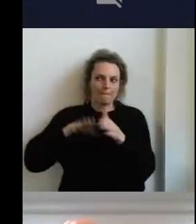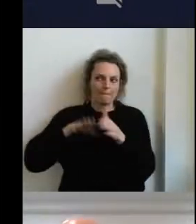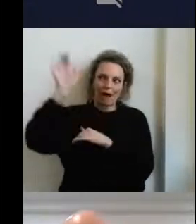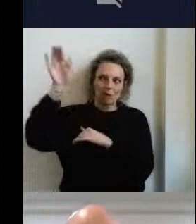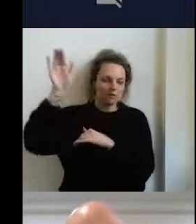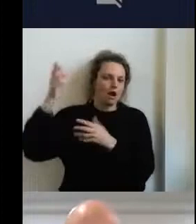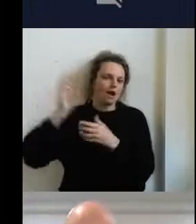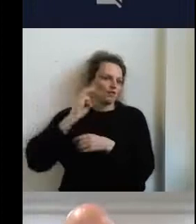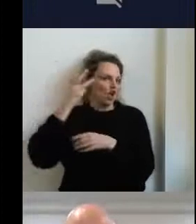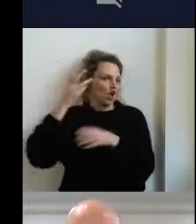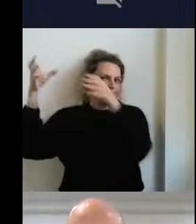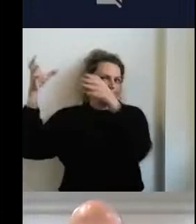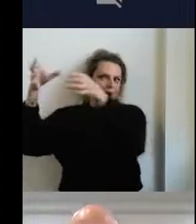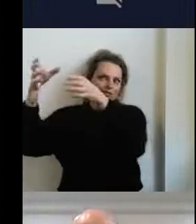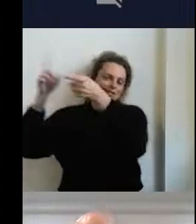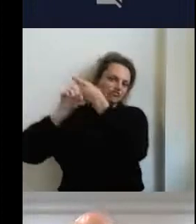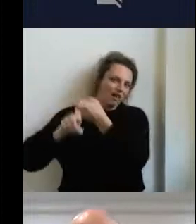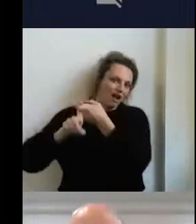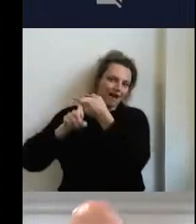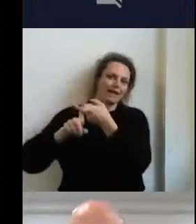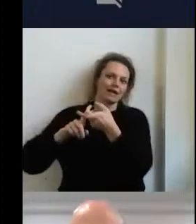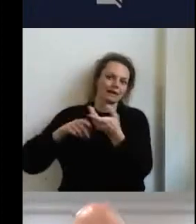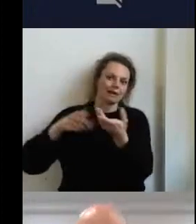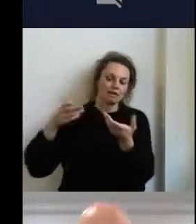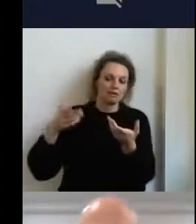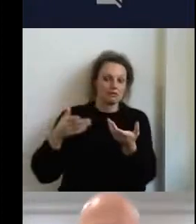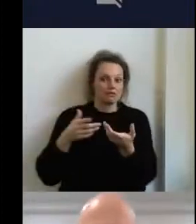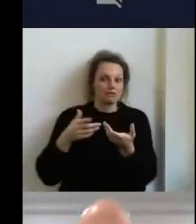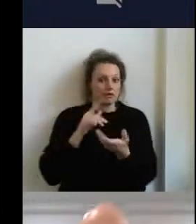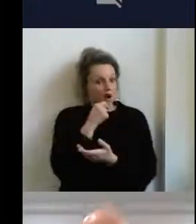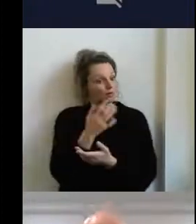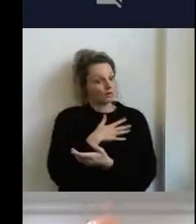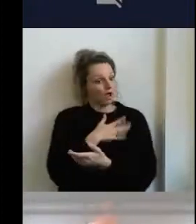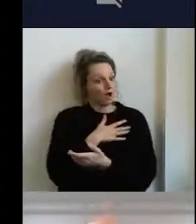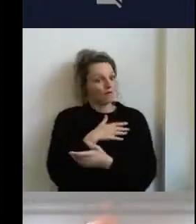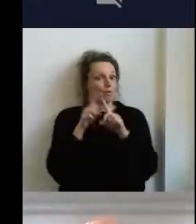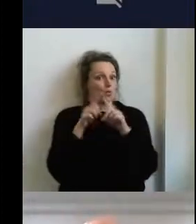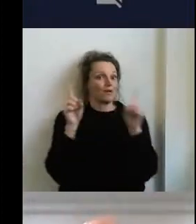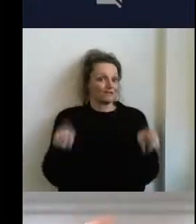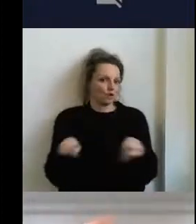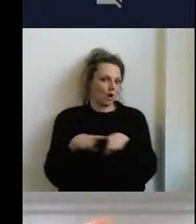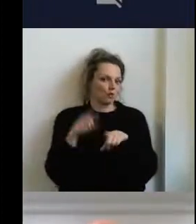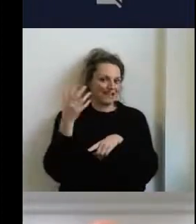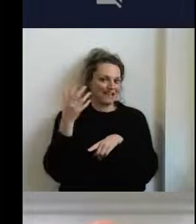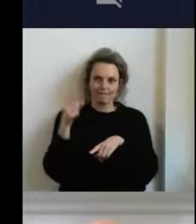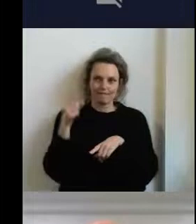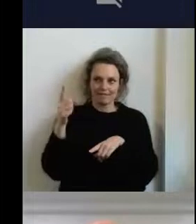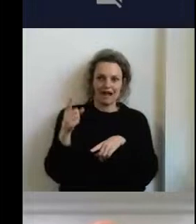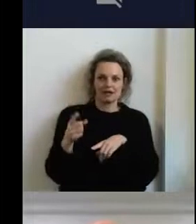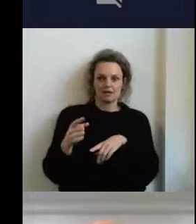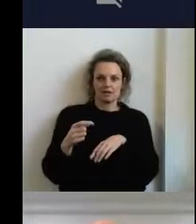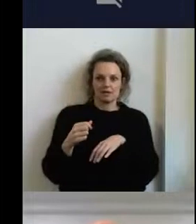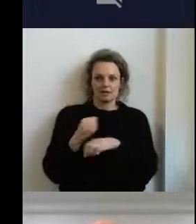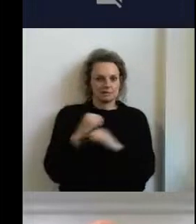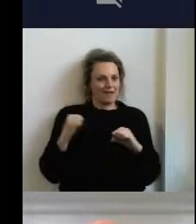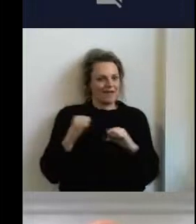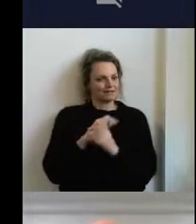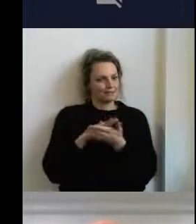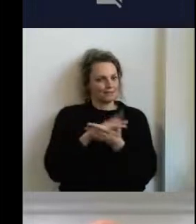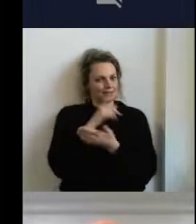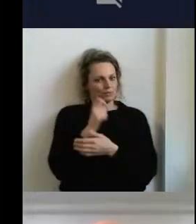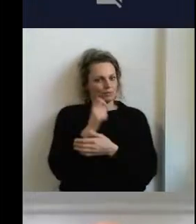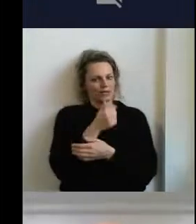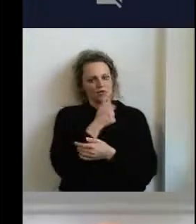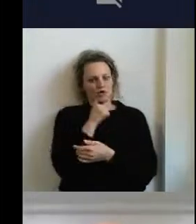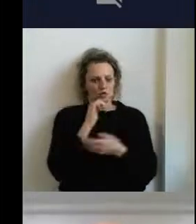still rely on a third-party software, and I would love Windows to get to that space where we can just use it out the box